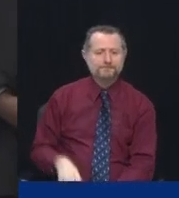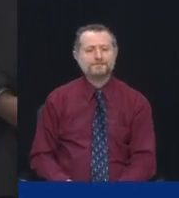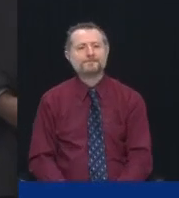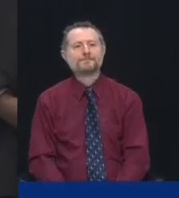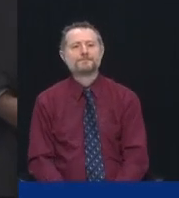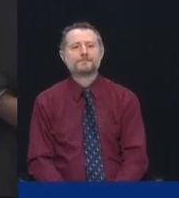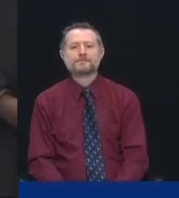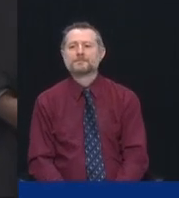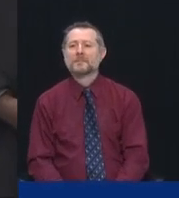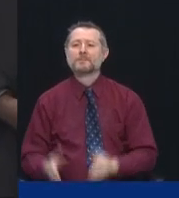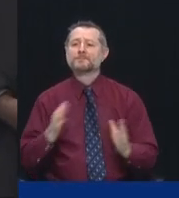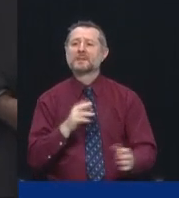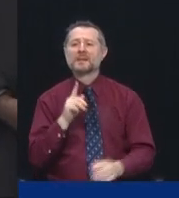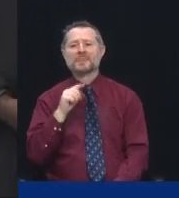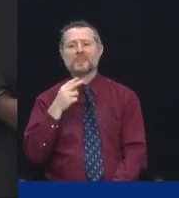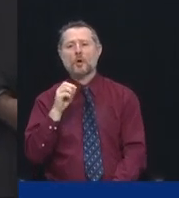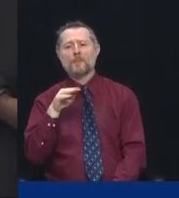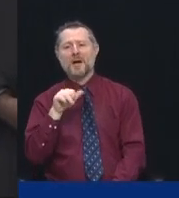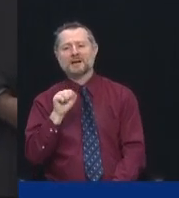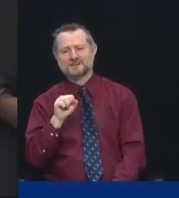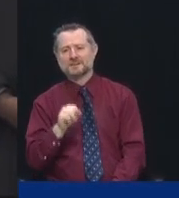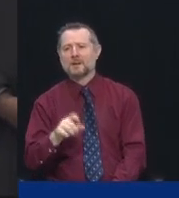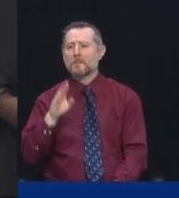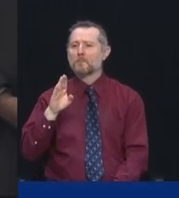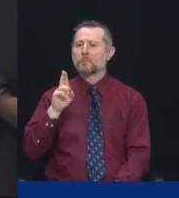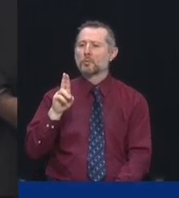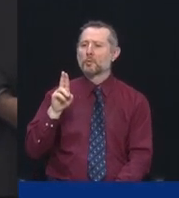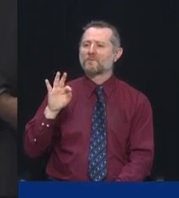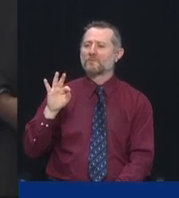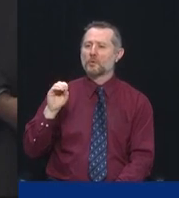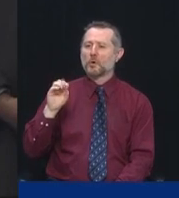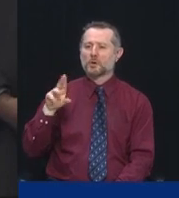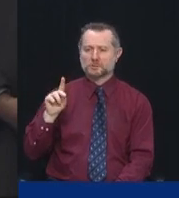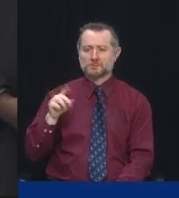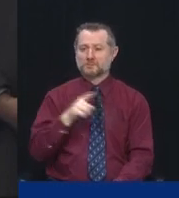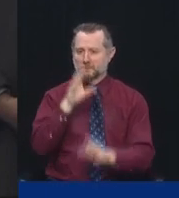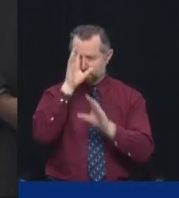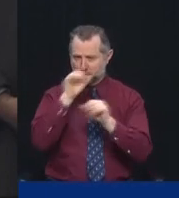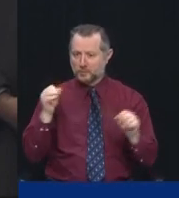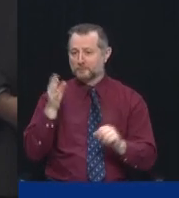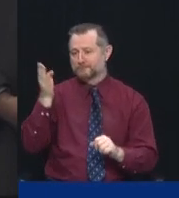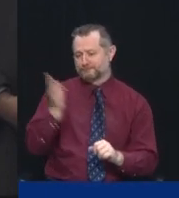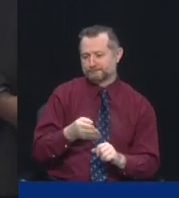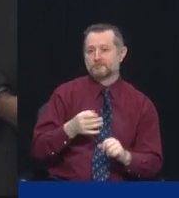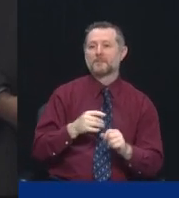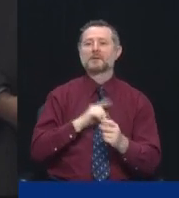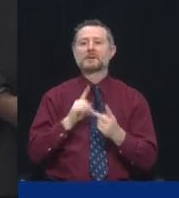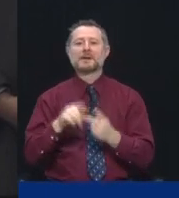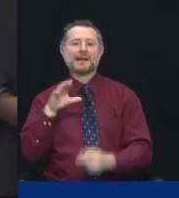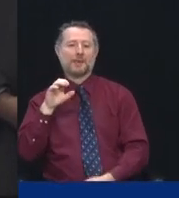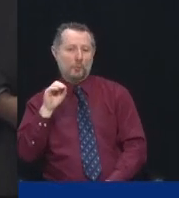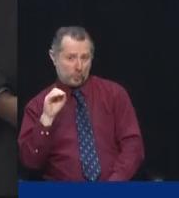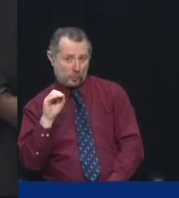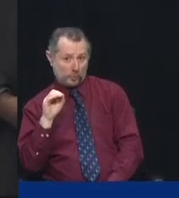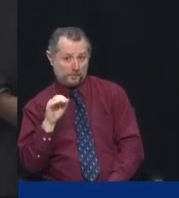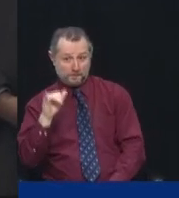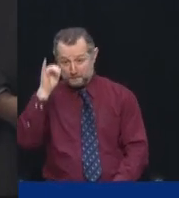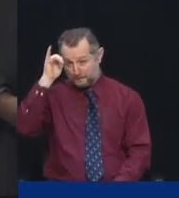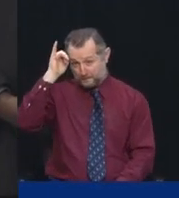We have Thomas Buford, who is the president and CEO of the Buffalo Urban League. He works with